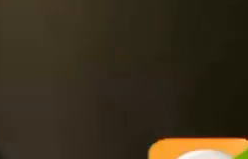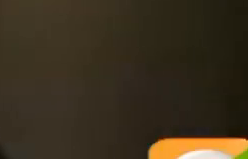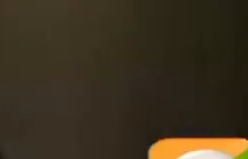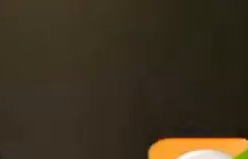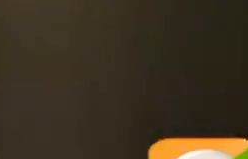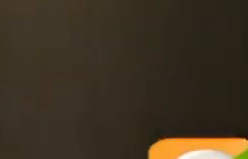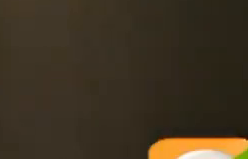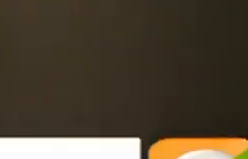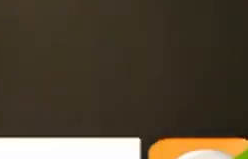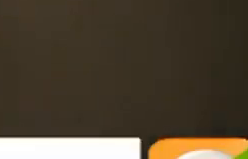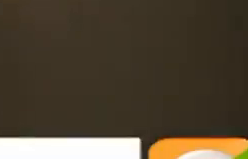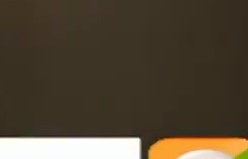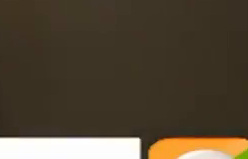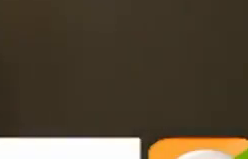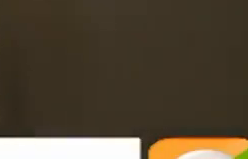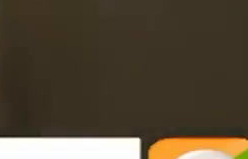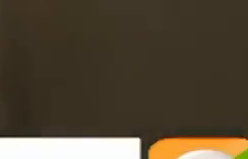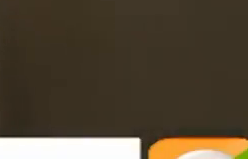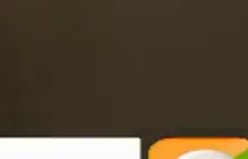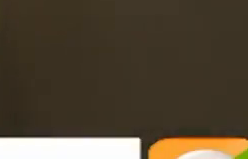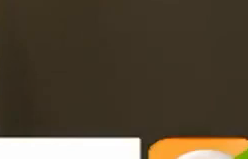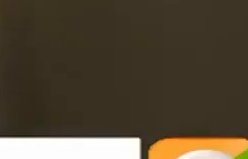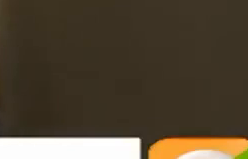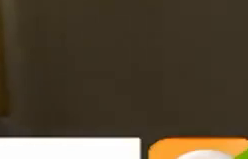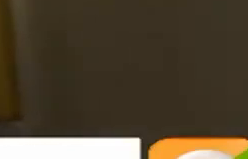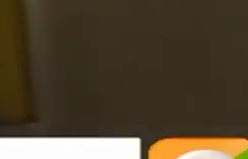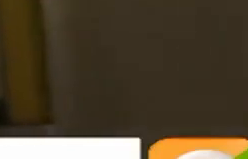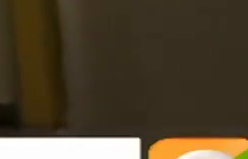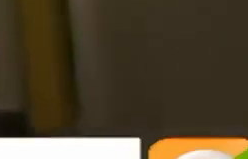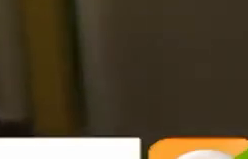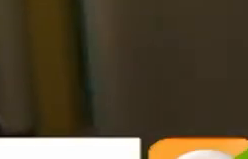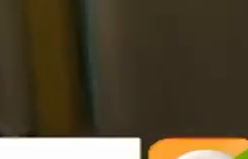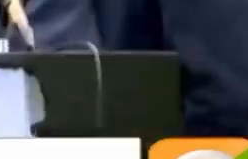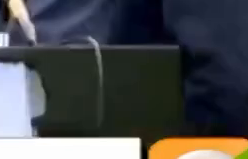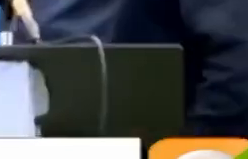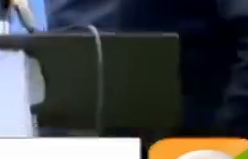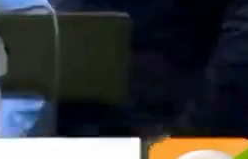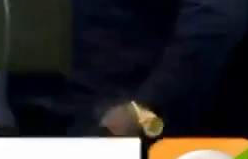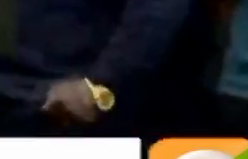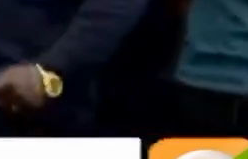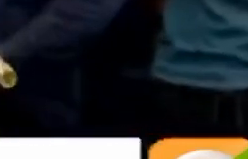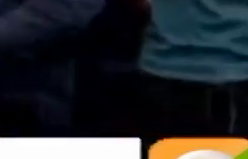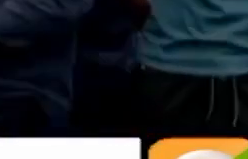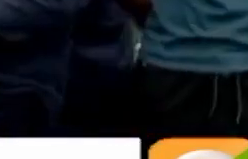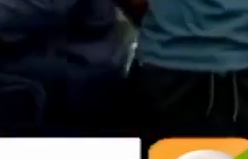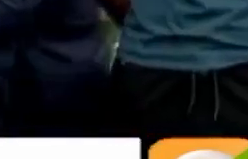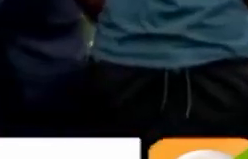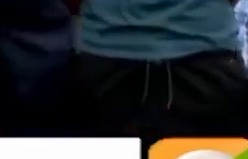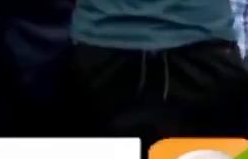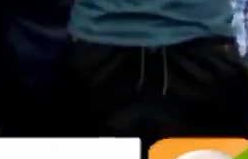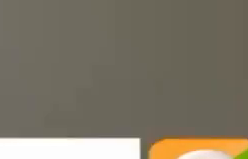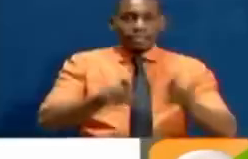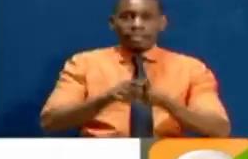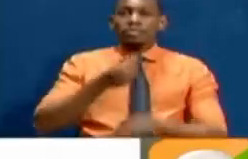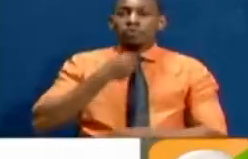50. And with doctors in Nairobi on strike for more than 2 weeks and counting over an adequate and comprehensive insurance cover,